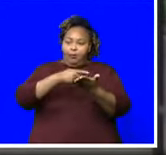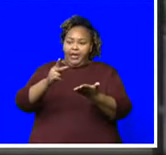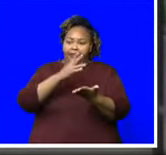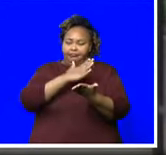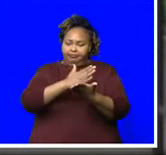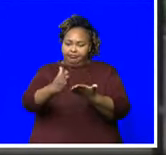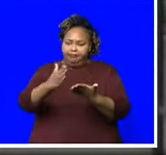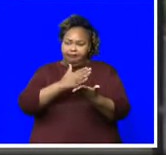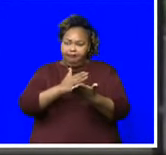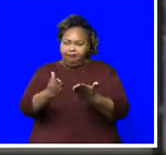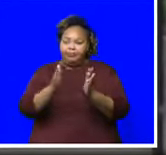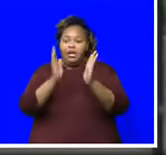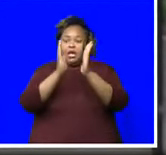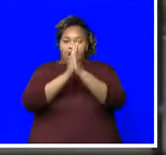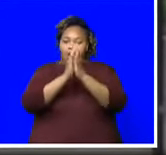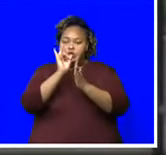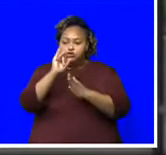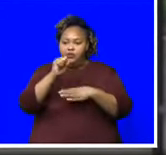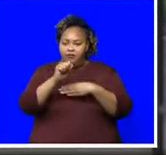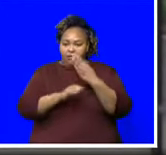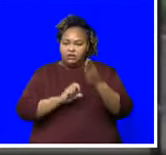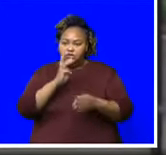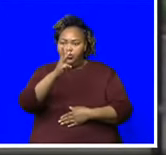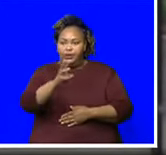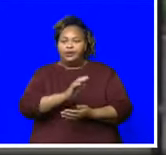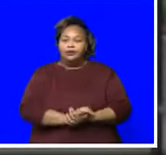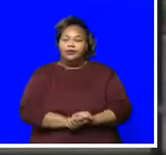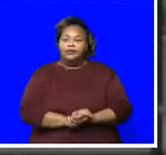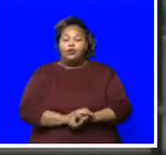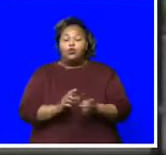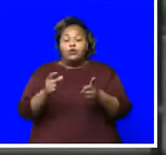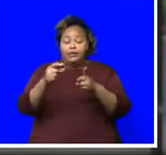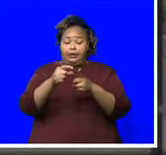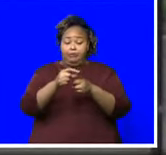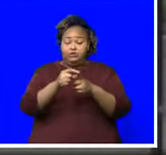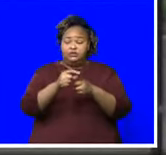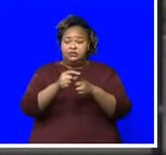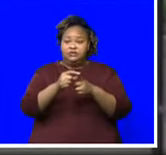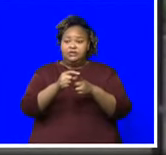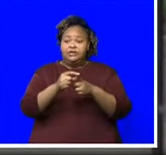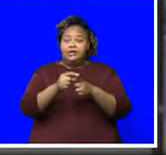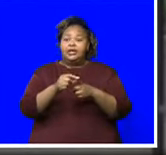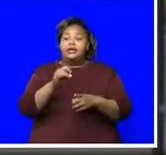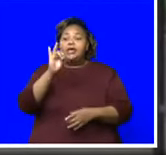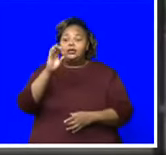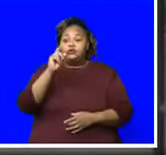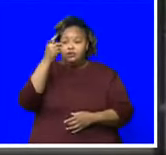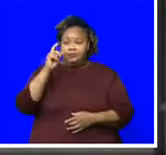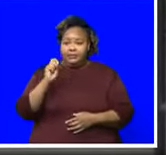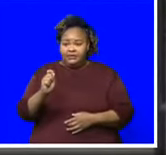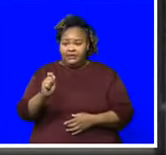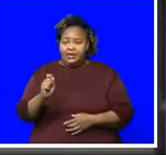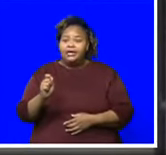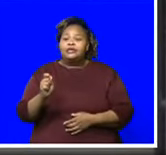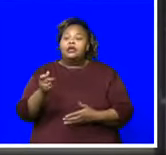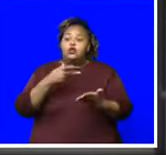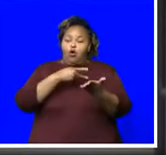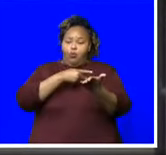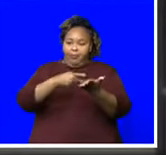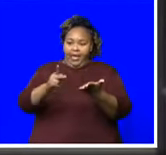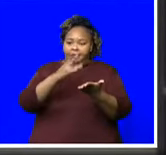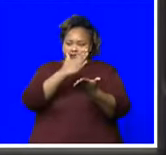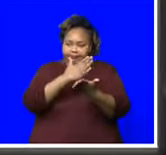ngakuletha i-deposit ya 20% bese so ubhadala ngama installments la laba up to 12